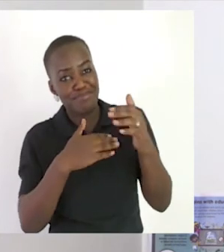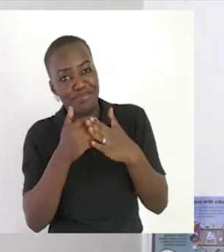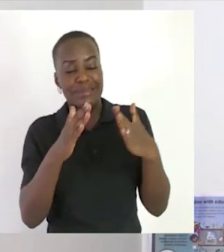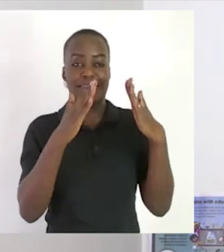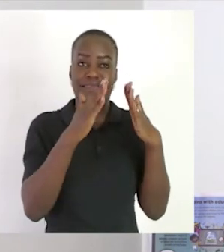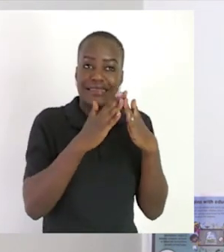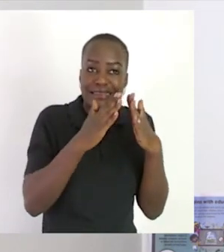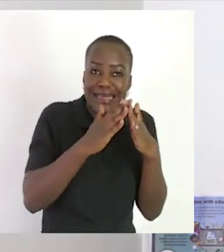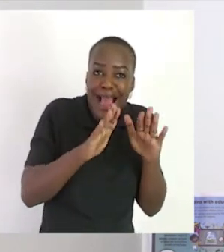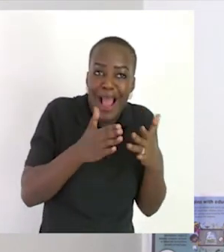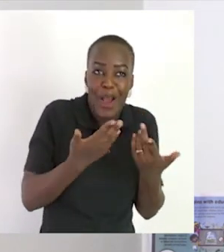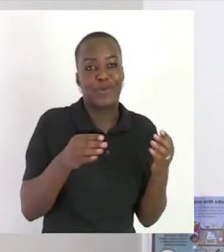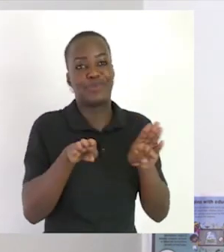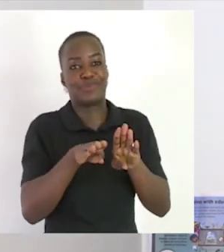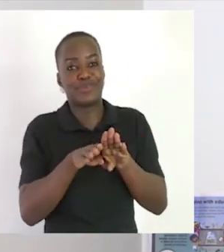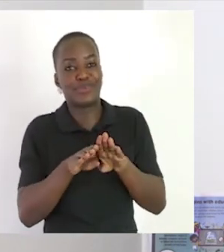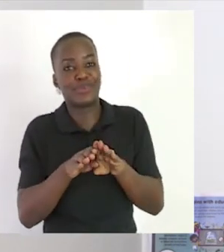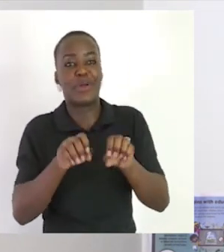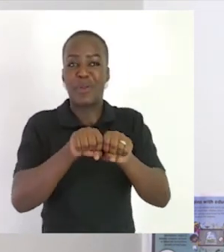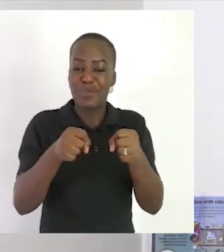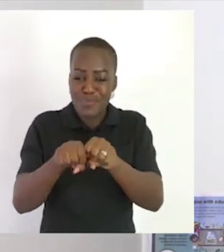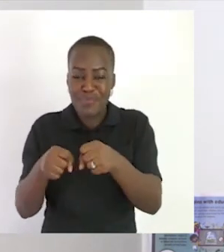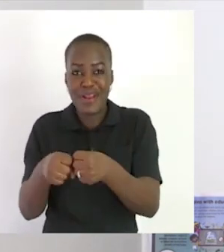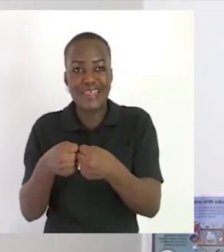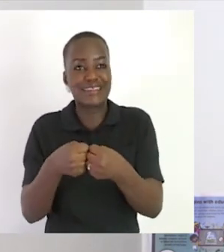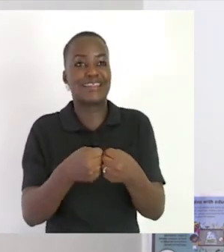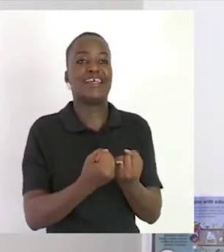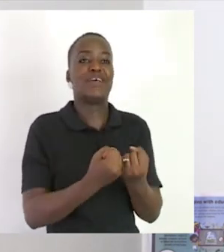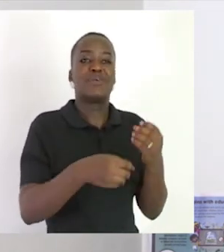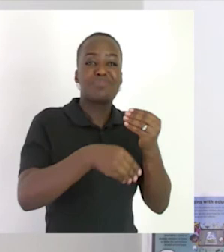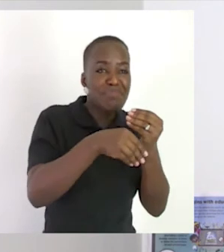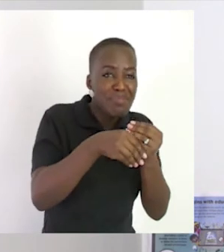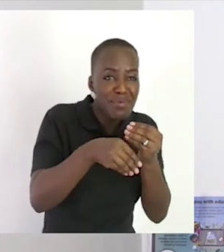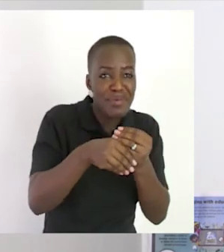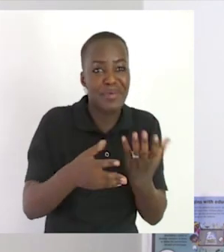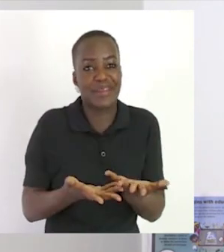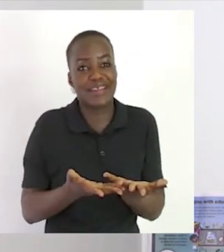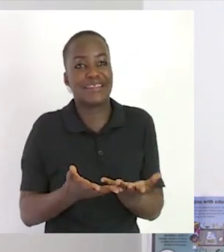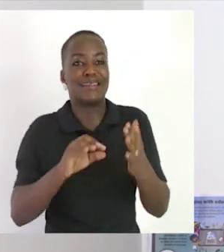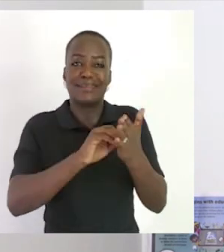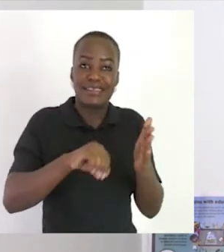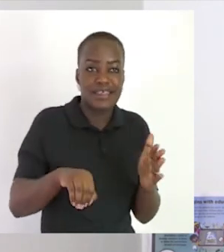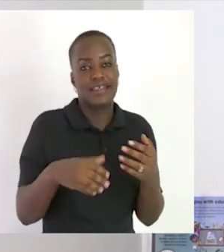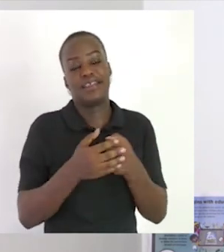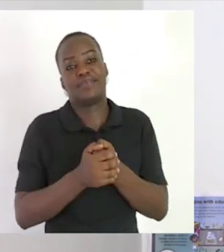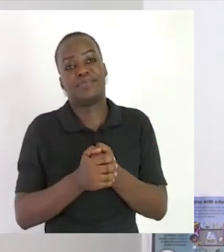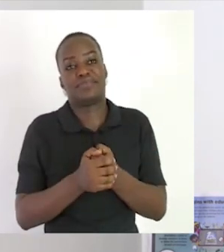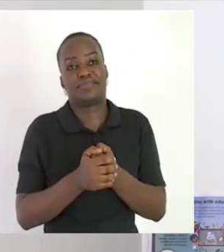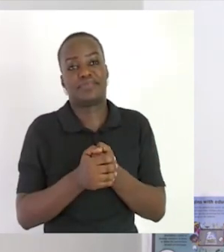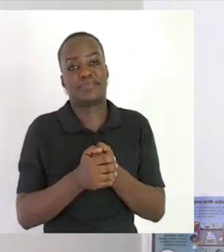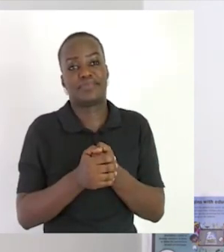how to build things, to break them apart, to decompose, to add, to subtract as